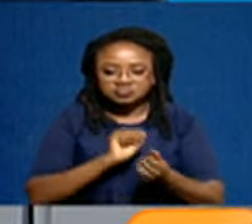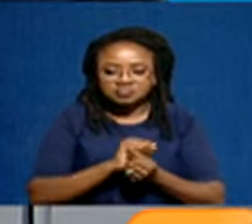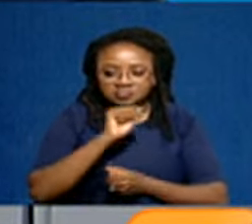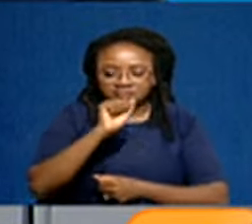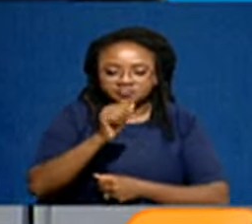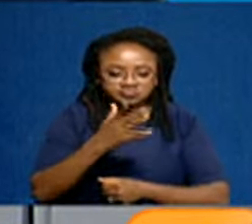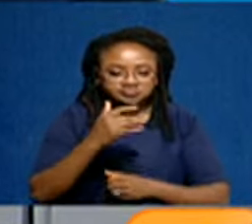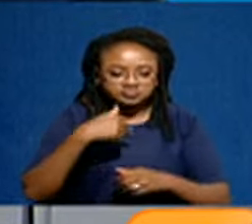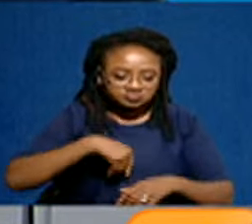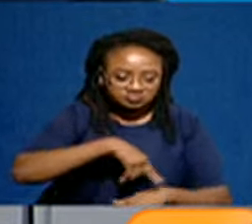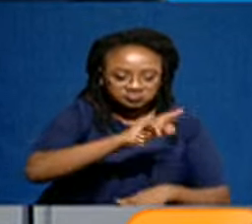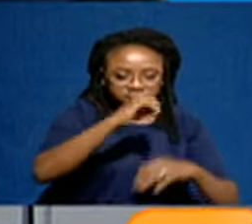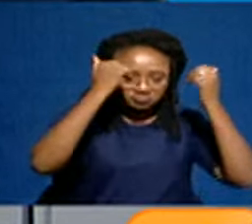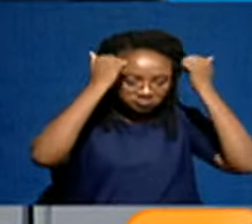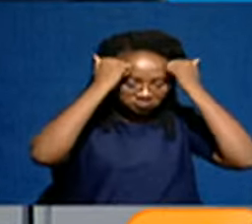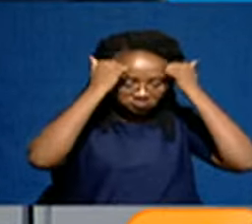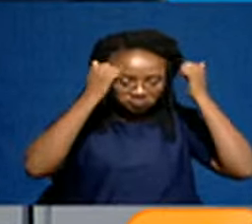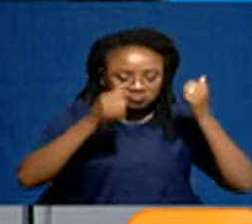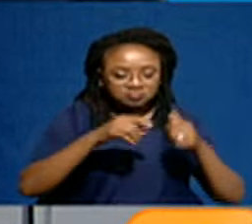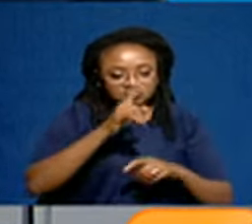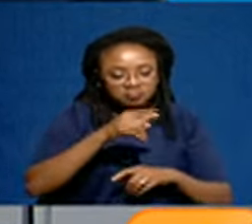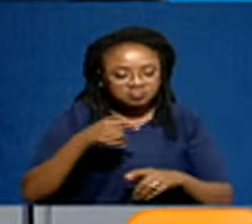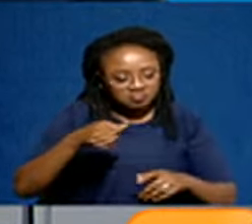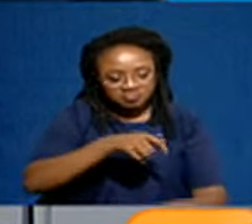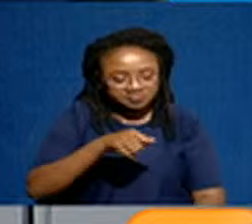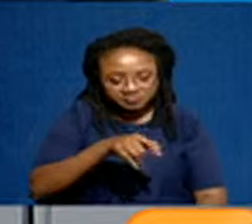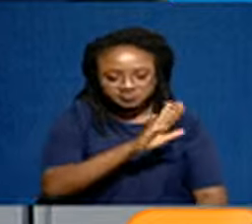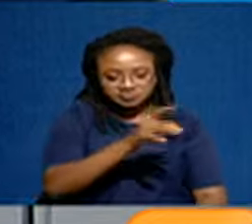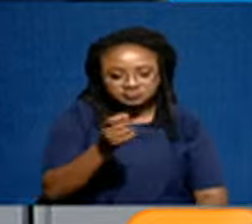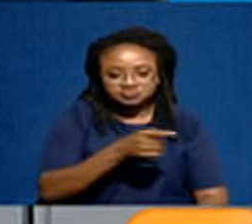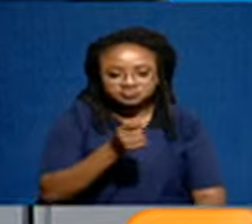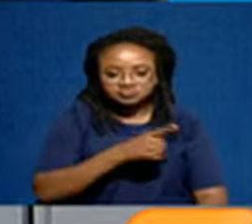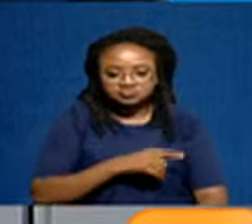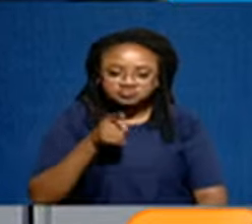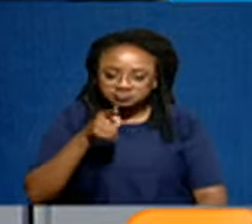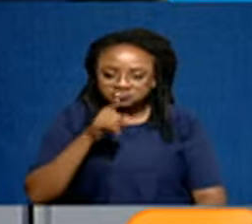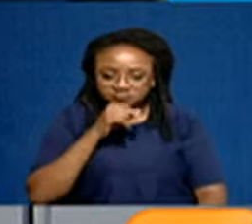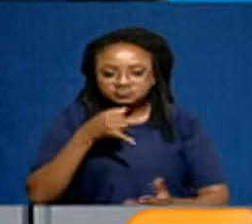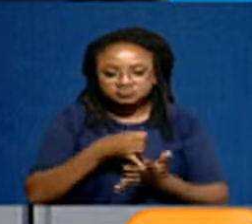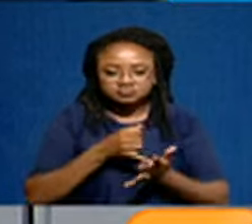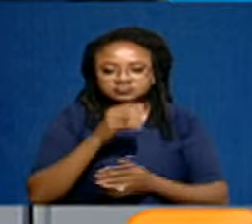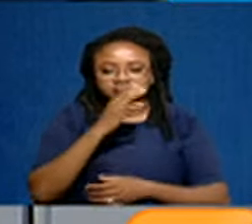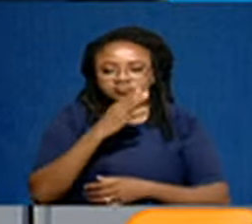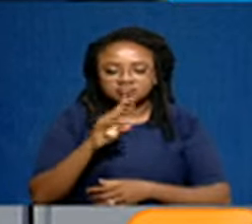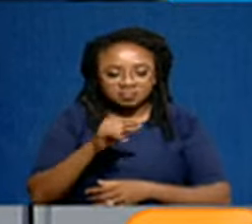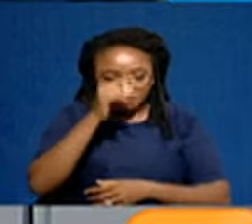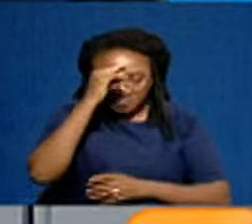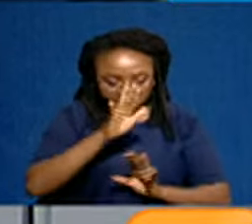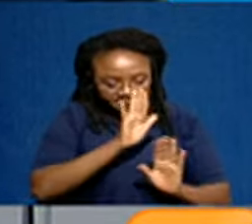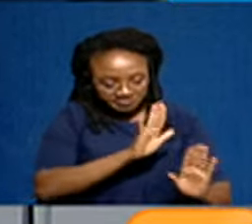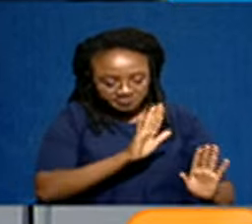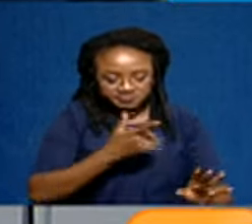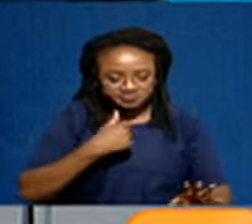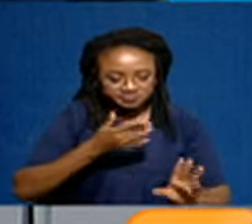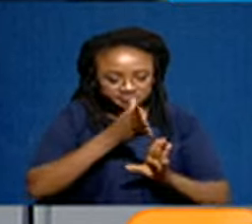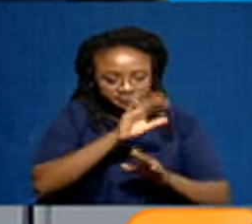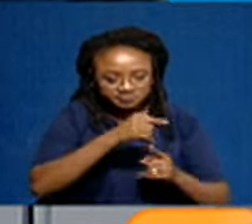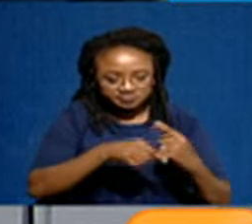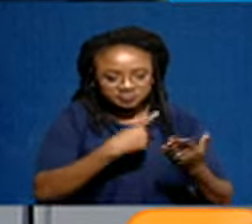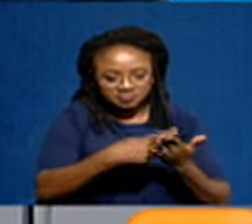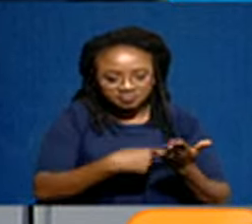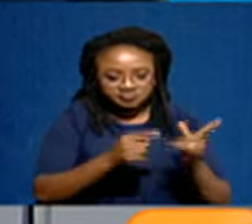county government of Rakanidi, using taxpayers' money, is taking care of the salaries. That is part of CBA. All right. Governor, stay with me. We'll come back to this conversation as we still wait for